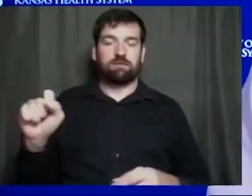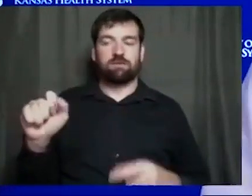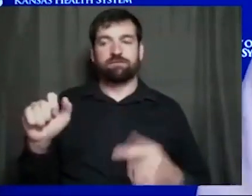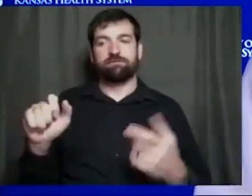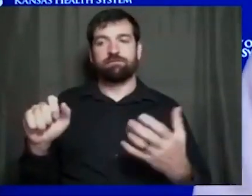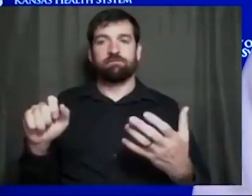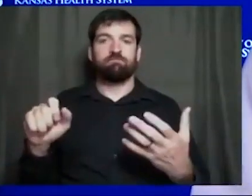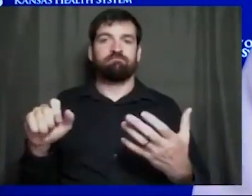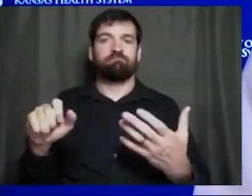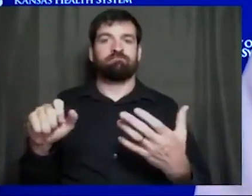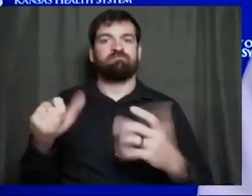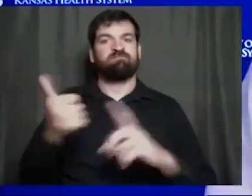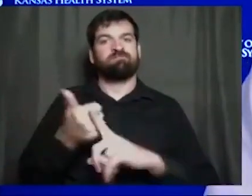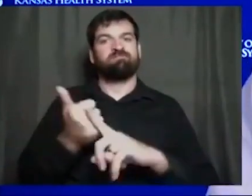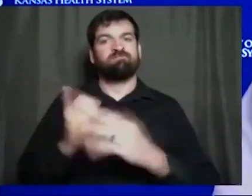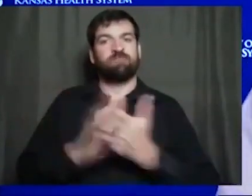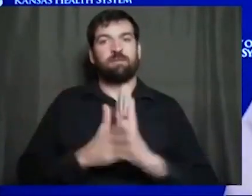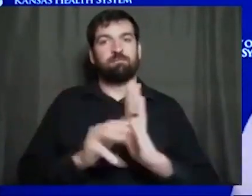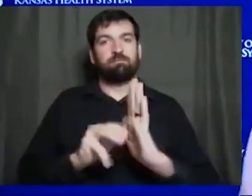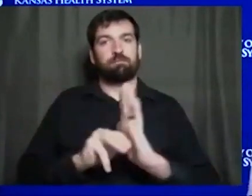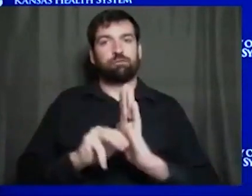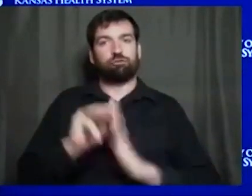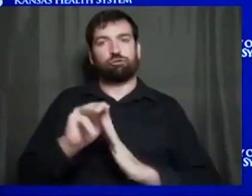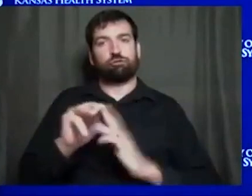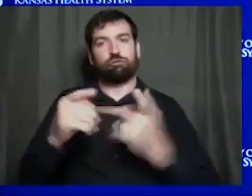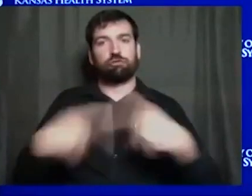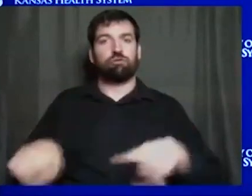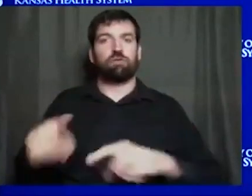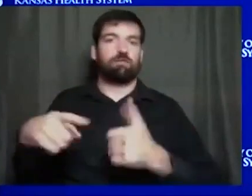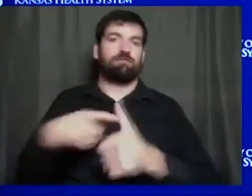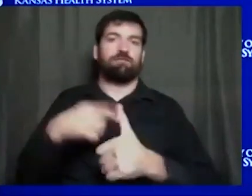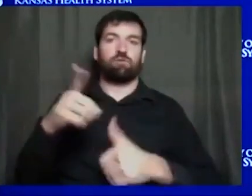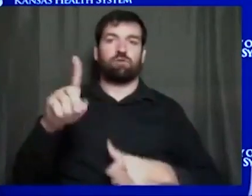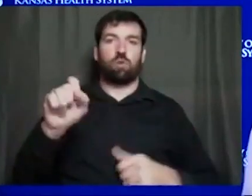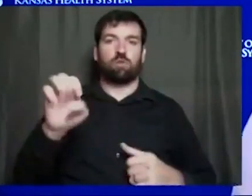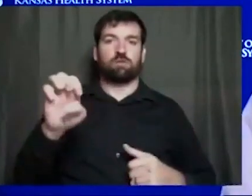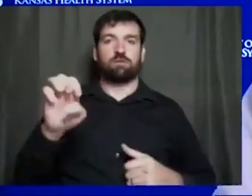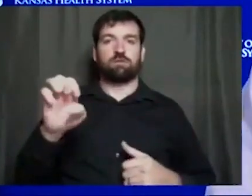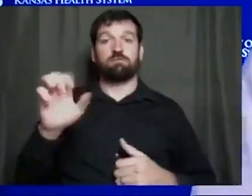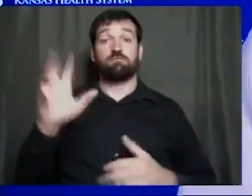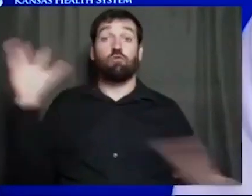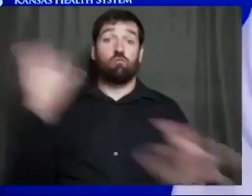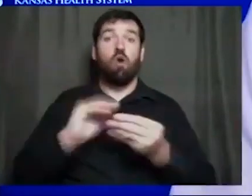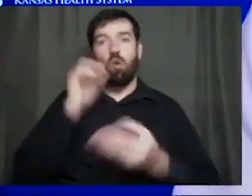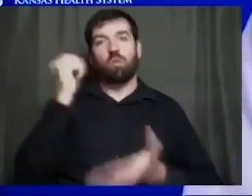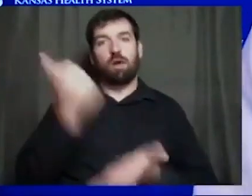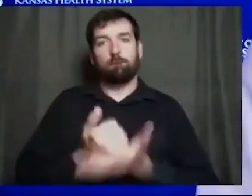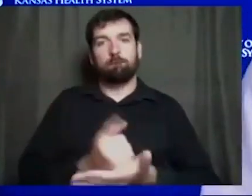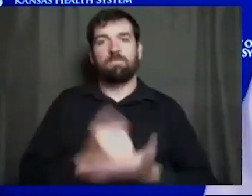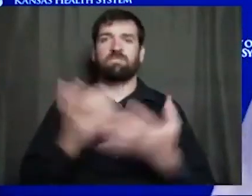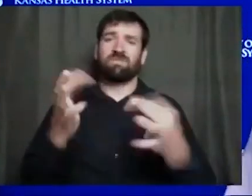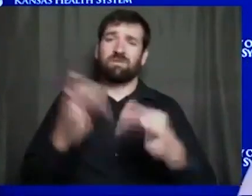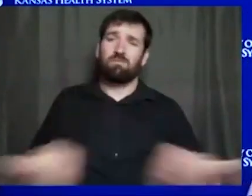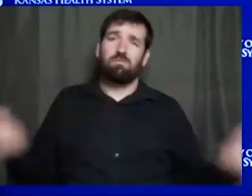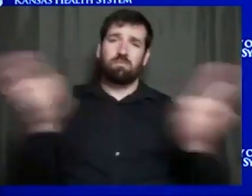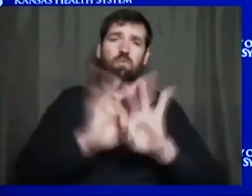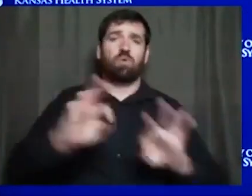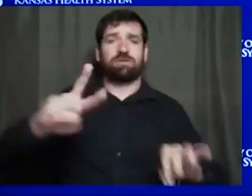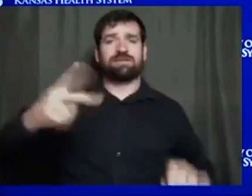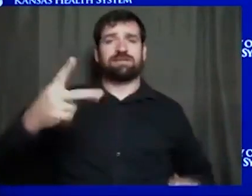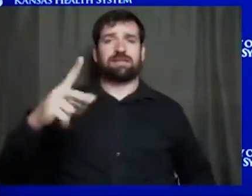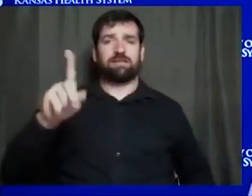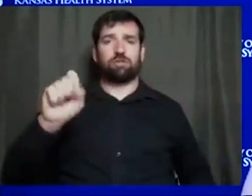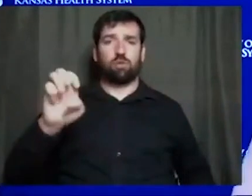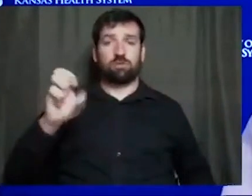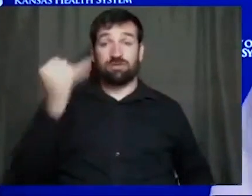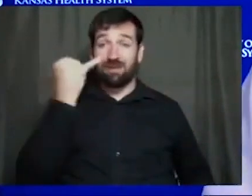maturing during that first dose. And so that overall will help. And so that's why it is important to give that second dose. Even if it's delayed